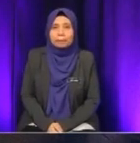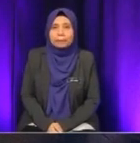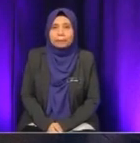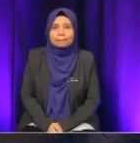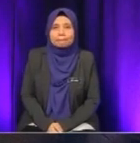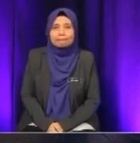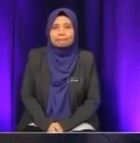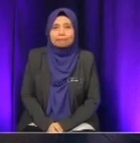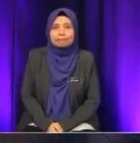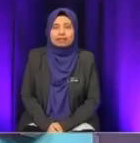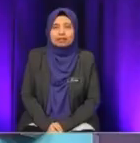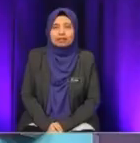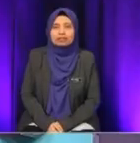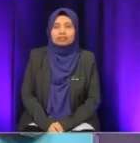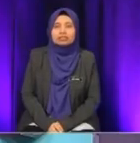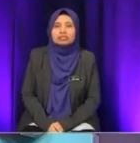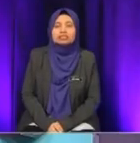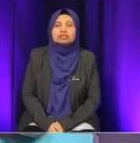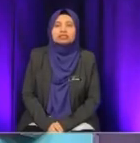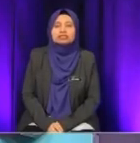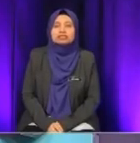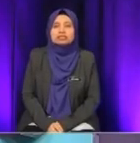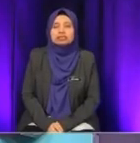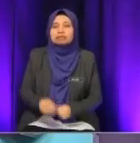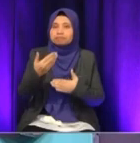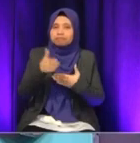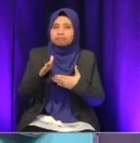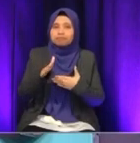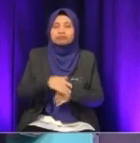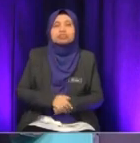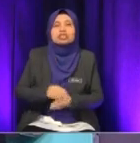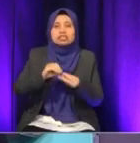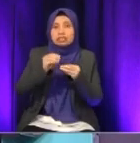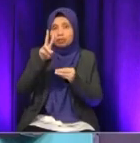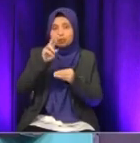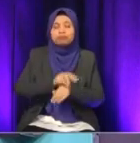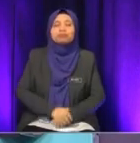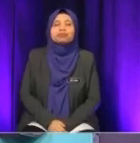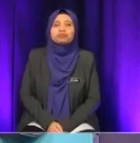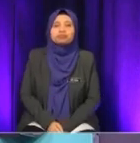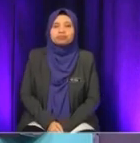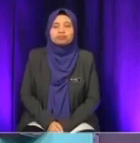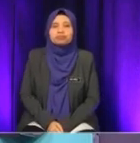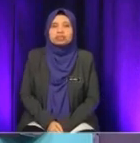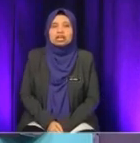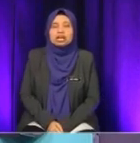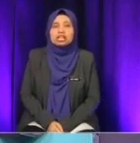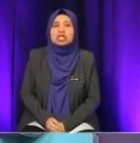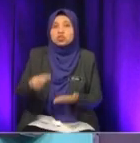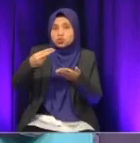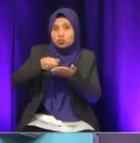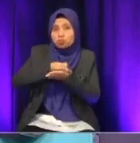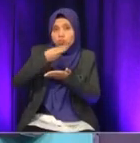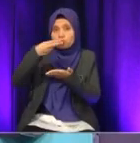Okay. Okay, so social welfare done. Okay, why don't we go to the next phrase? Okay. Soup kitchen. Soup